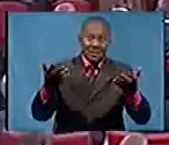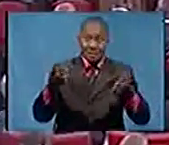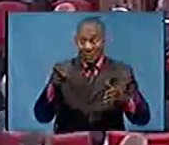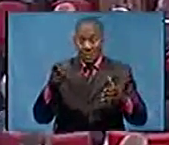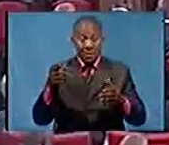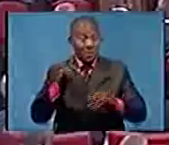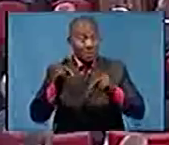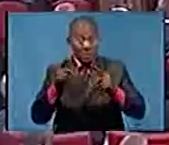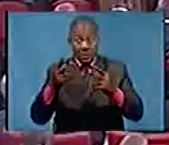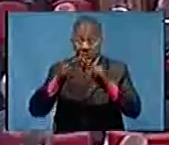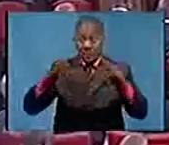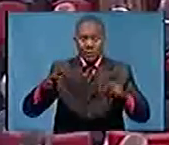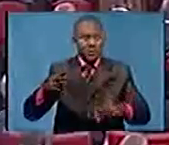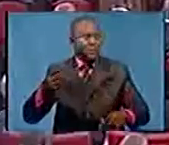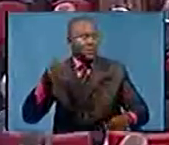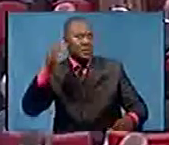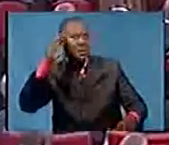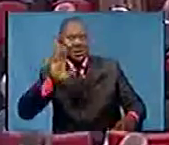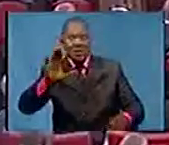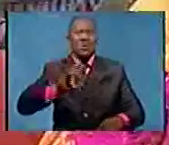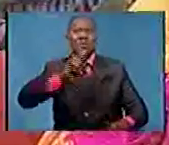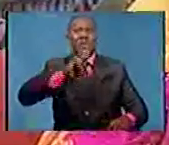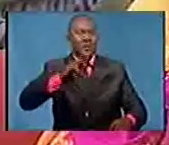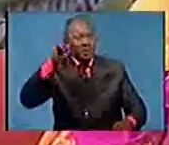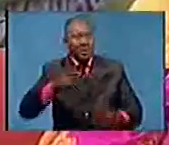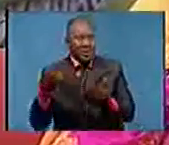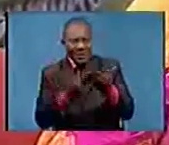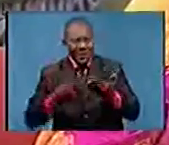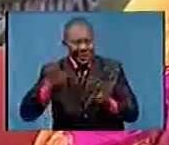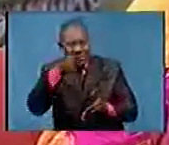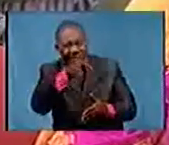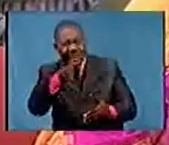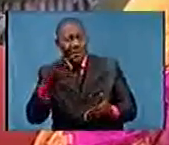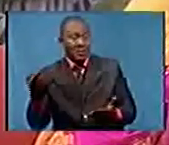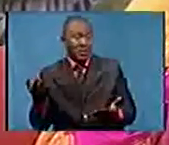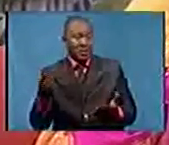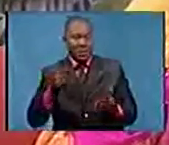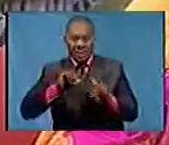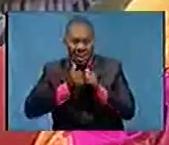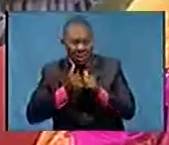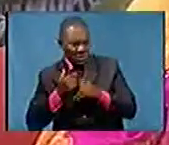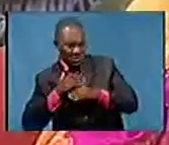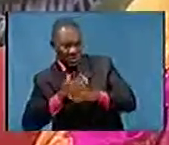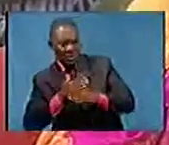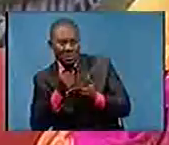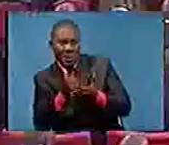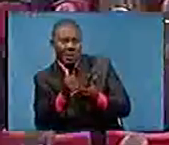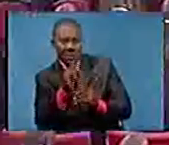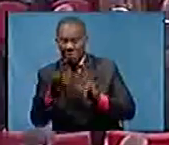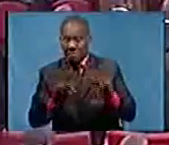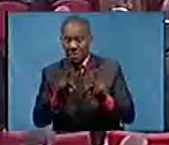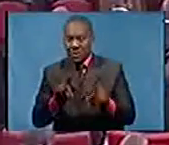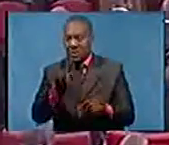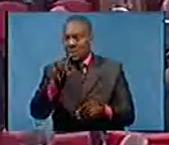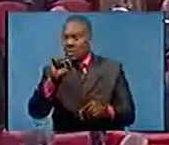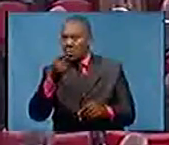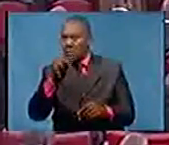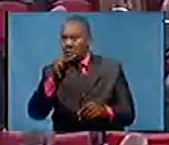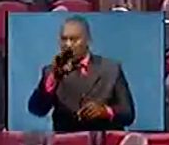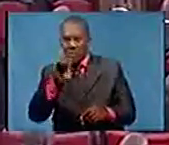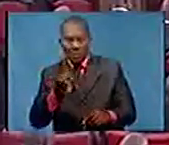people in your village to hear your voice, talk about issues like this. How do we fend for the people of Togome to ensure that at 11